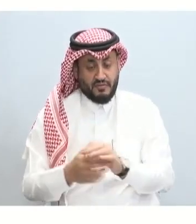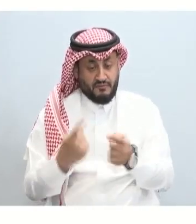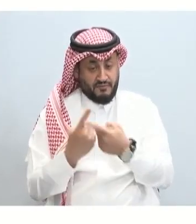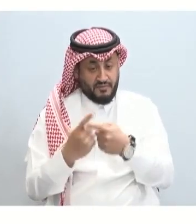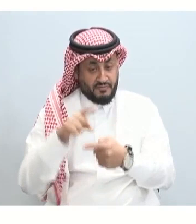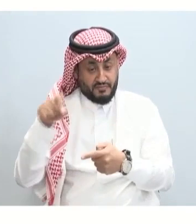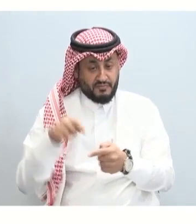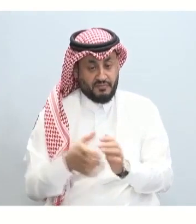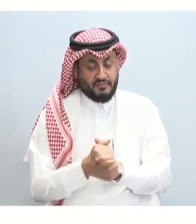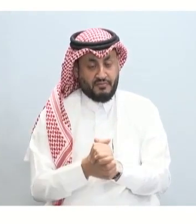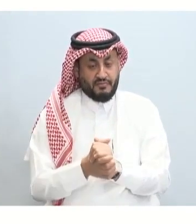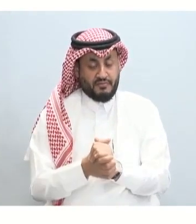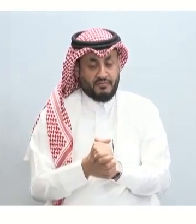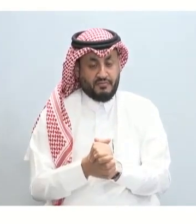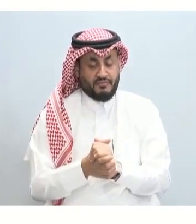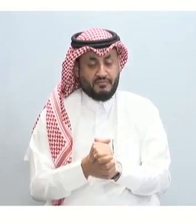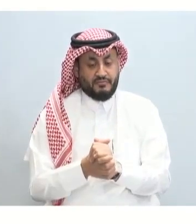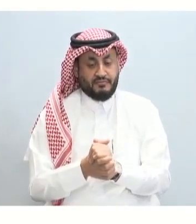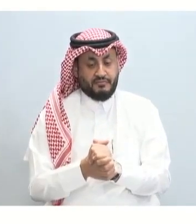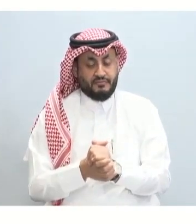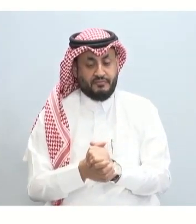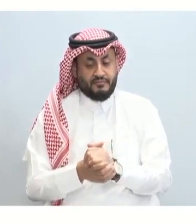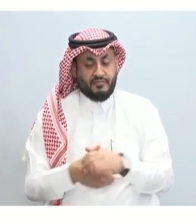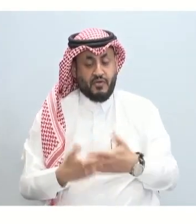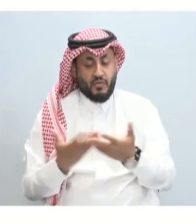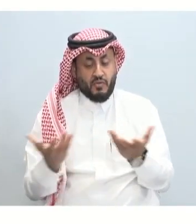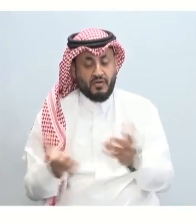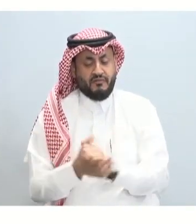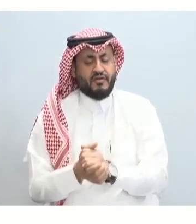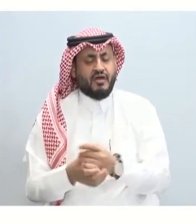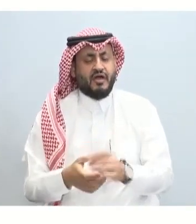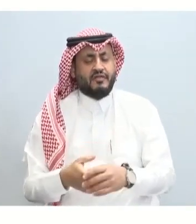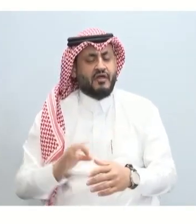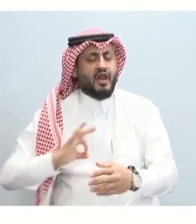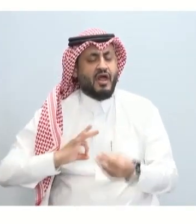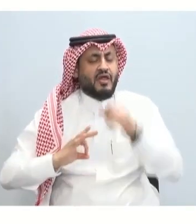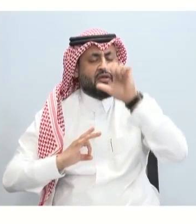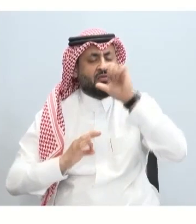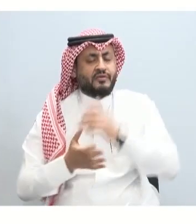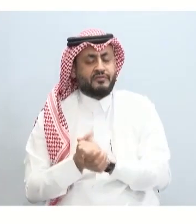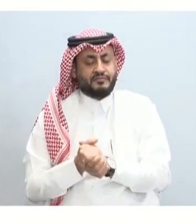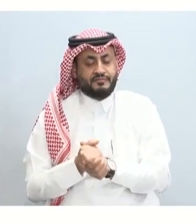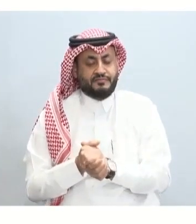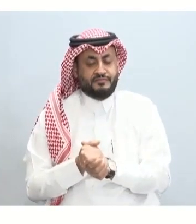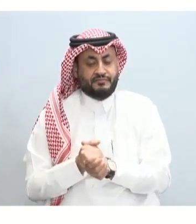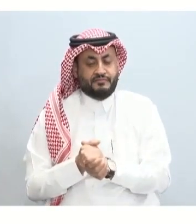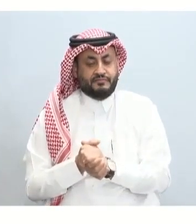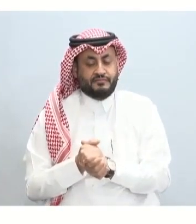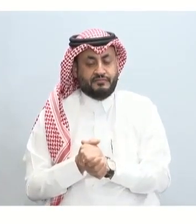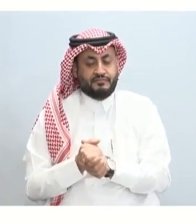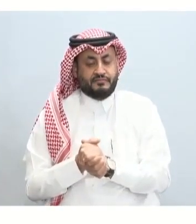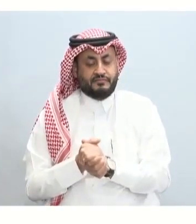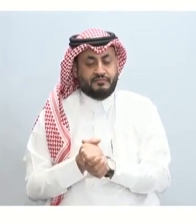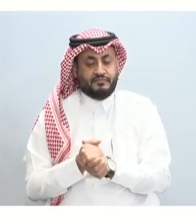with, good evening, what would you like to drink? Let's read it again.